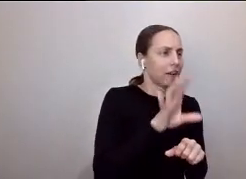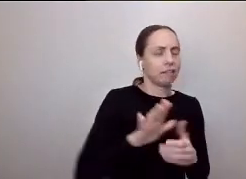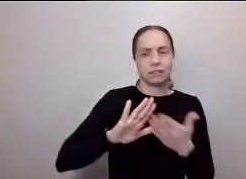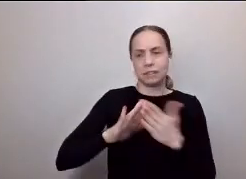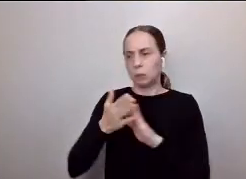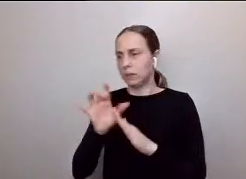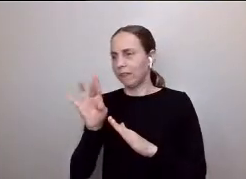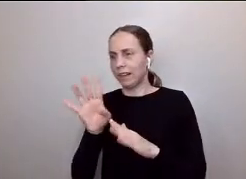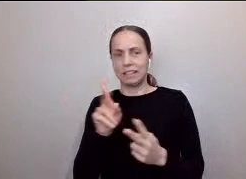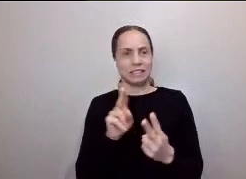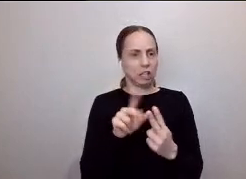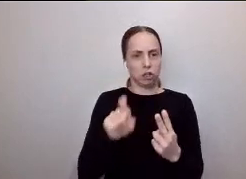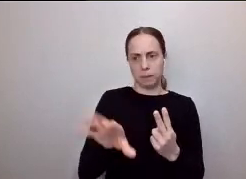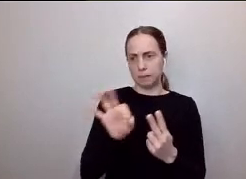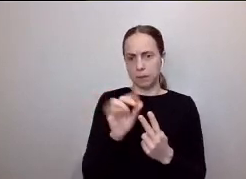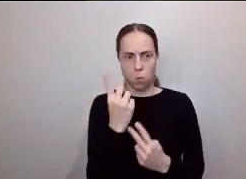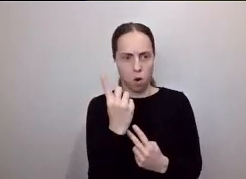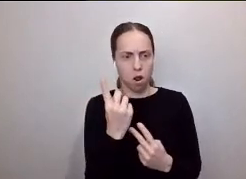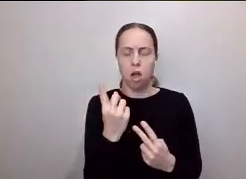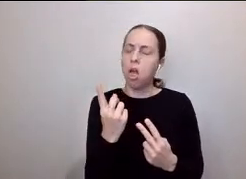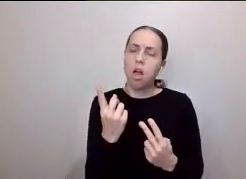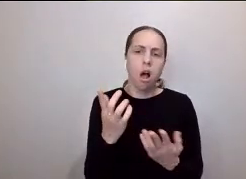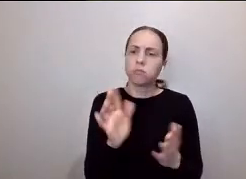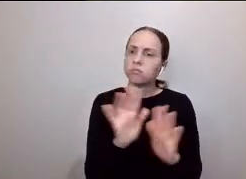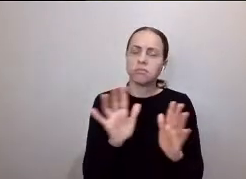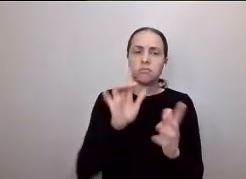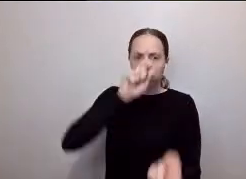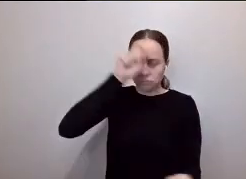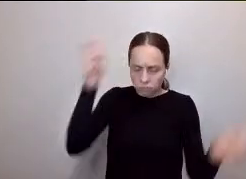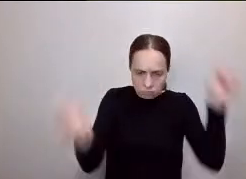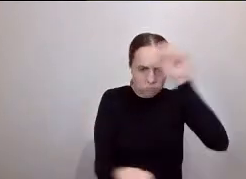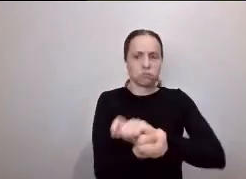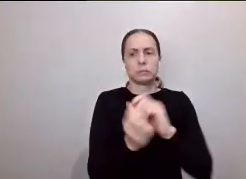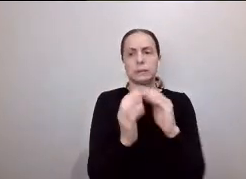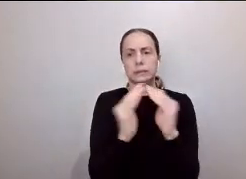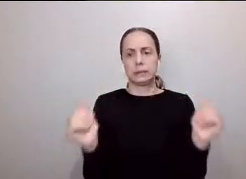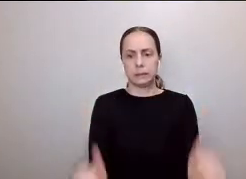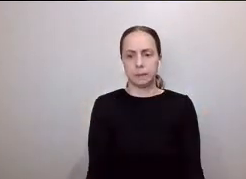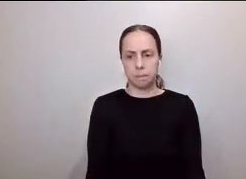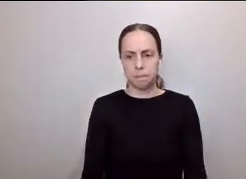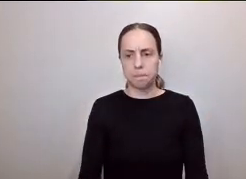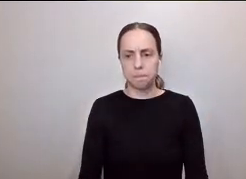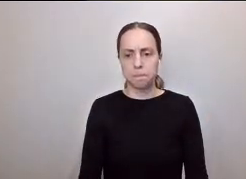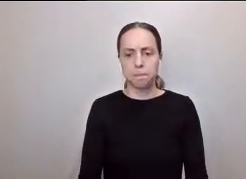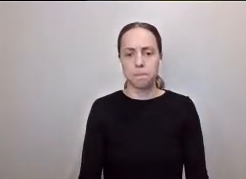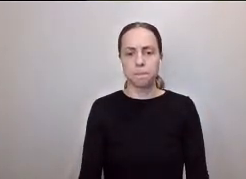must transform our system. And I continue to be really,